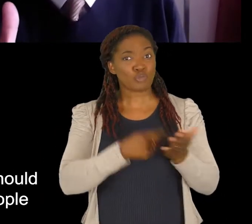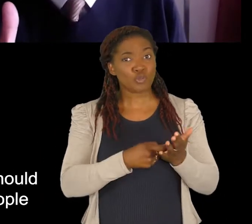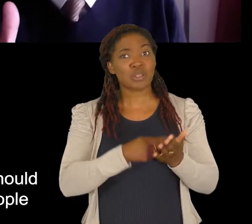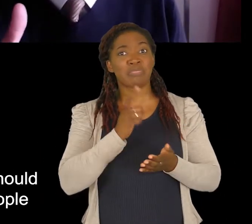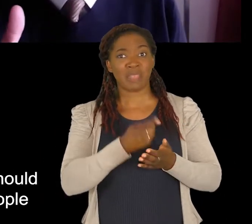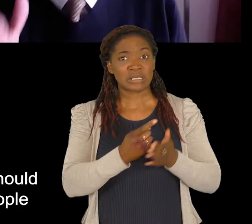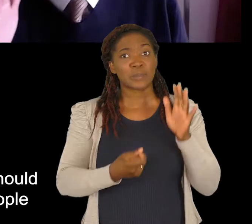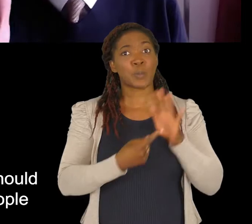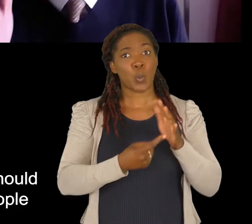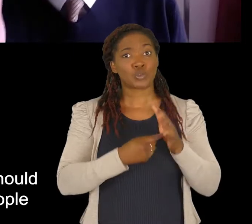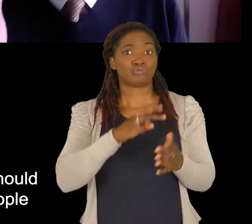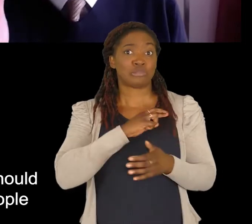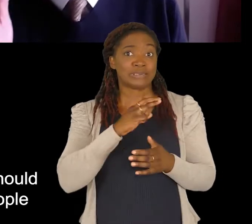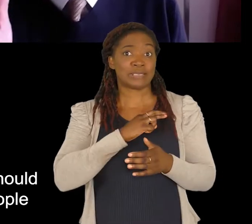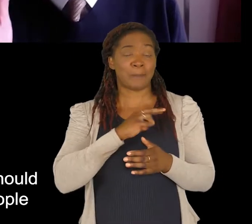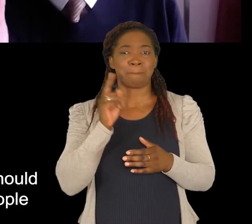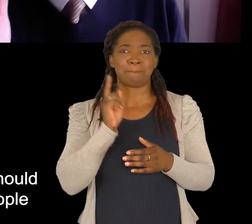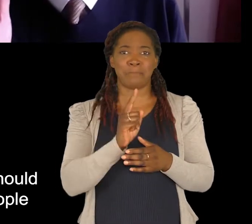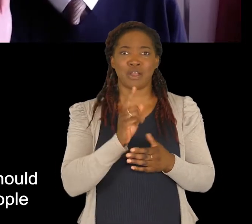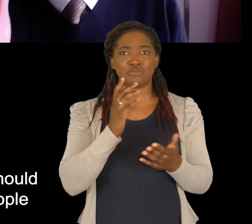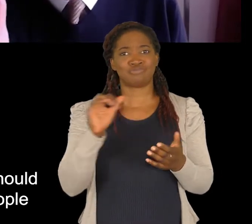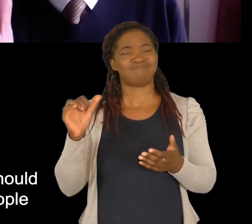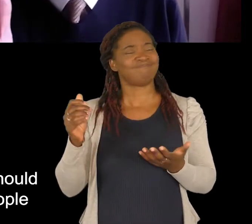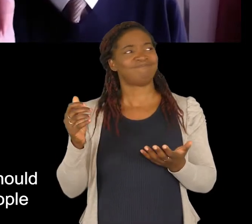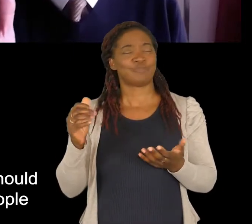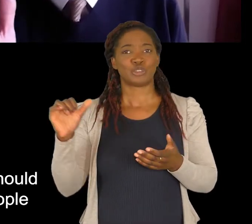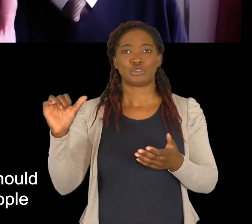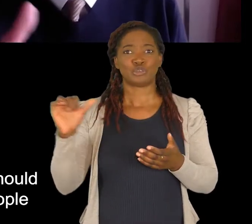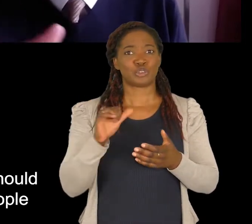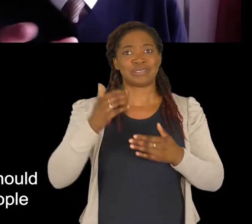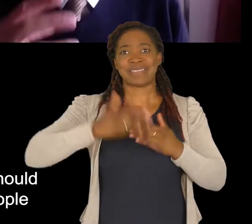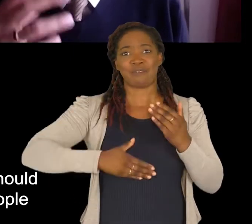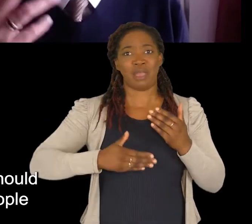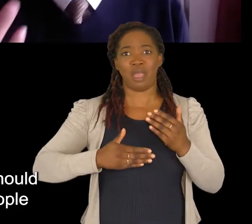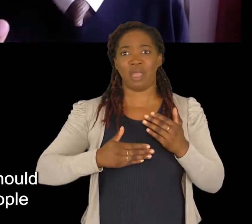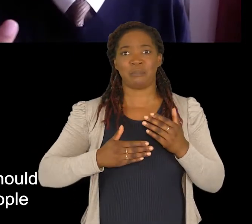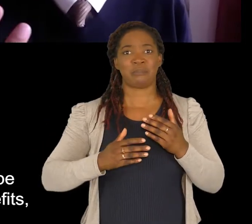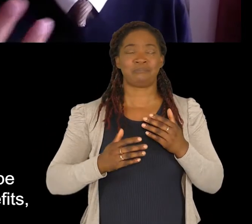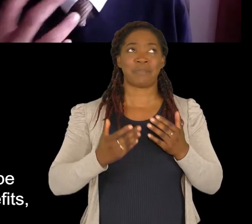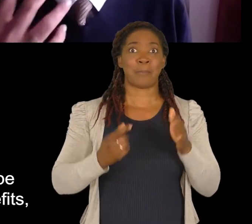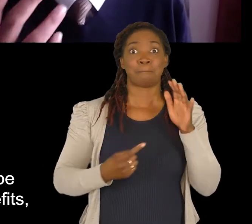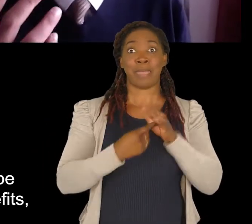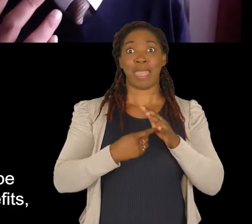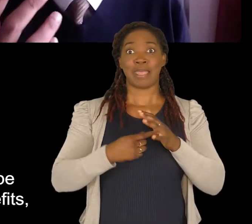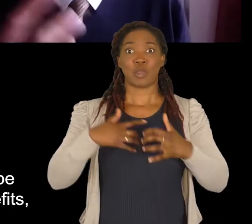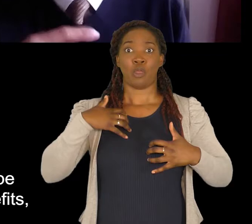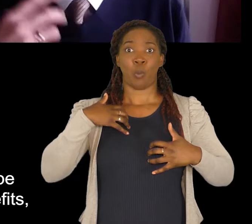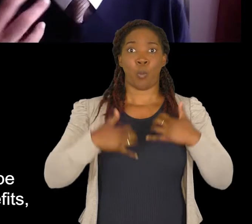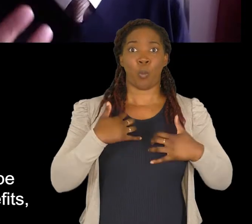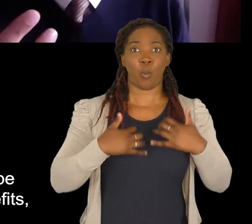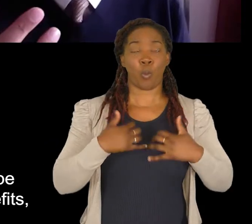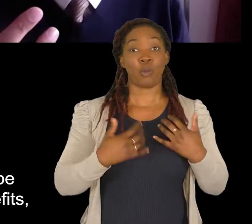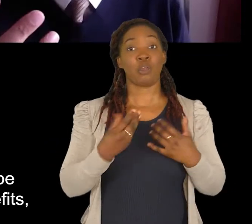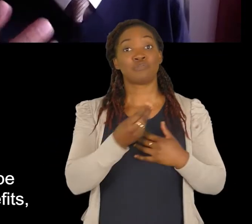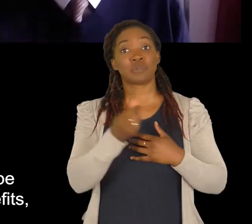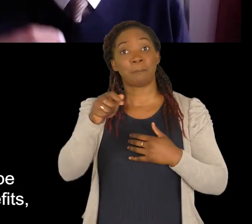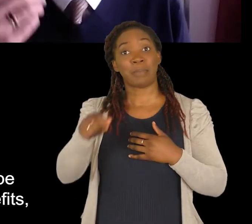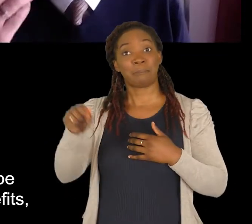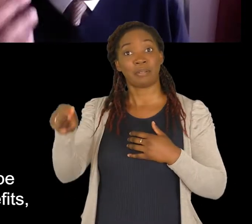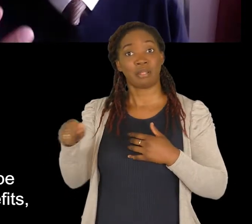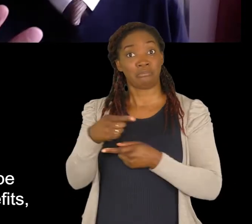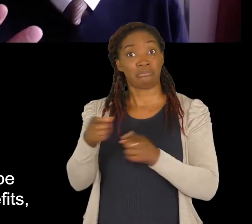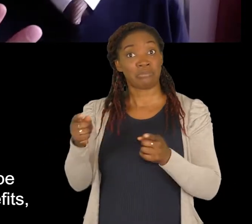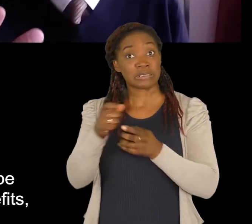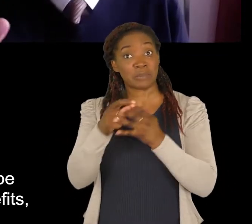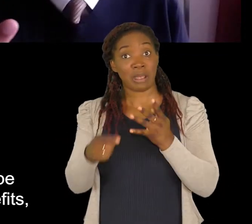an important reason, that should not also be the key driving force, right? A lot of people with disabilities that we speak to want to be independent.